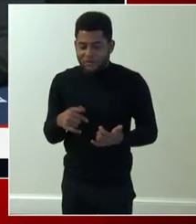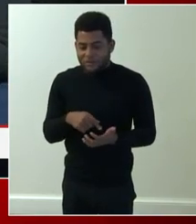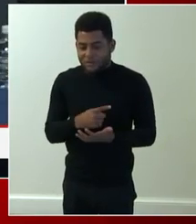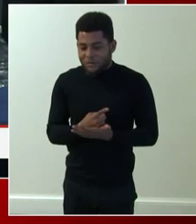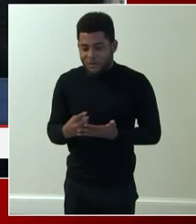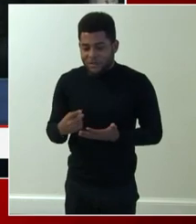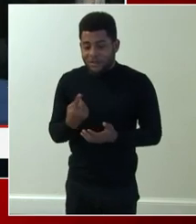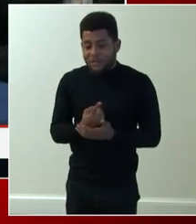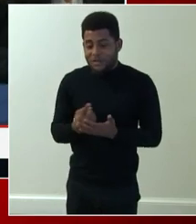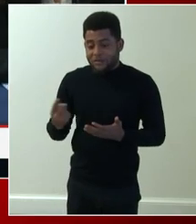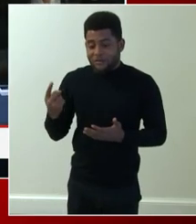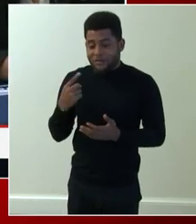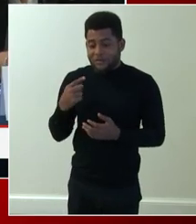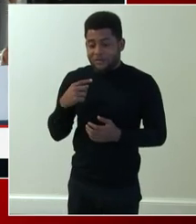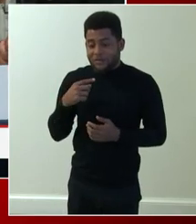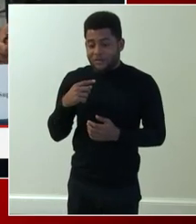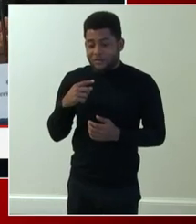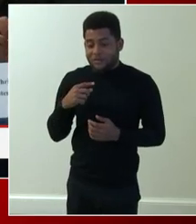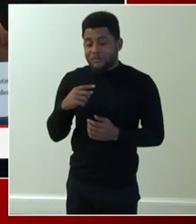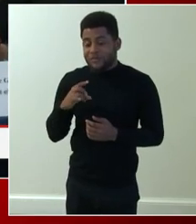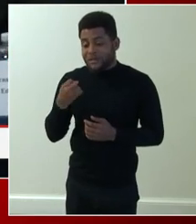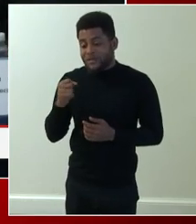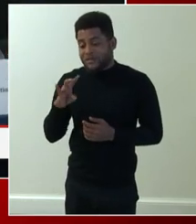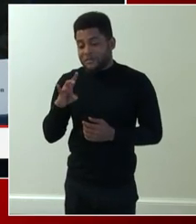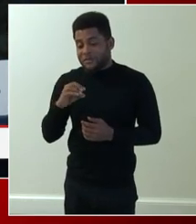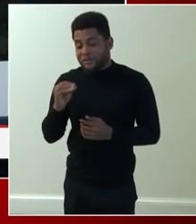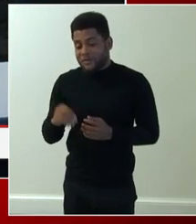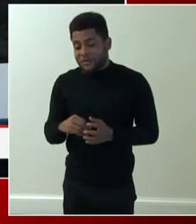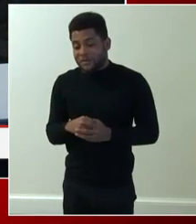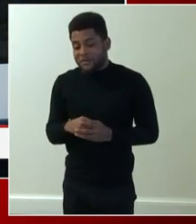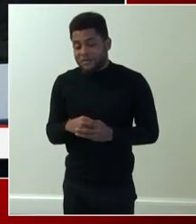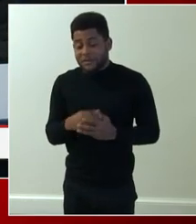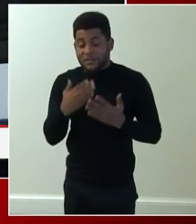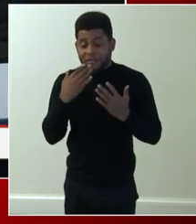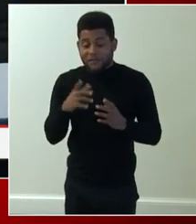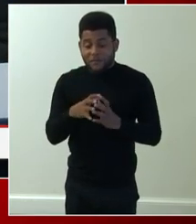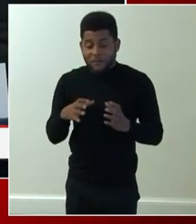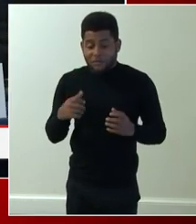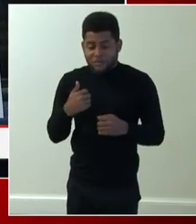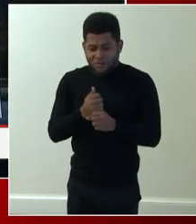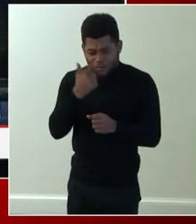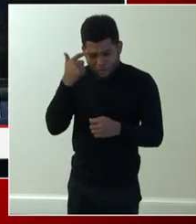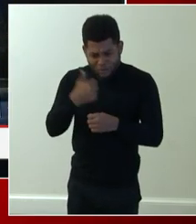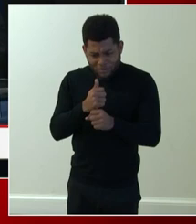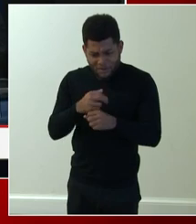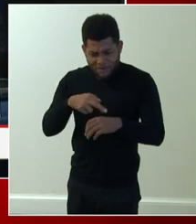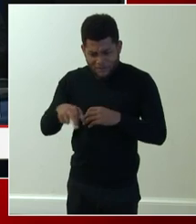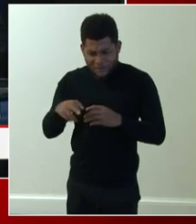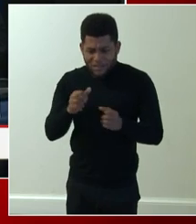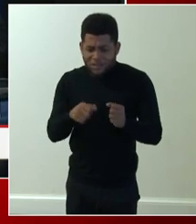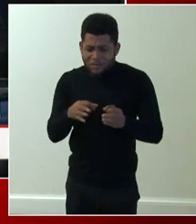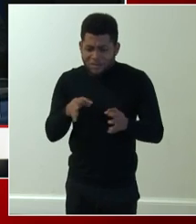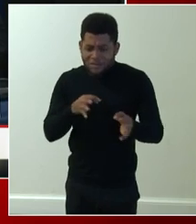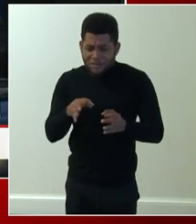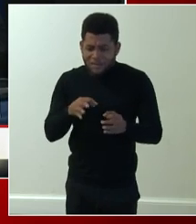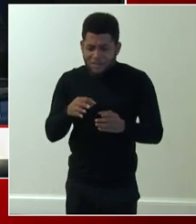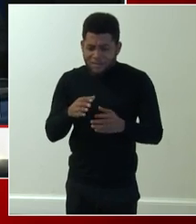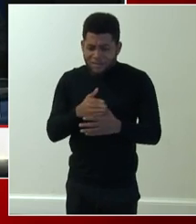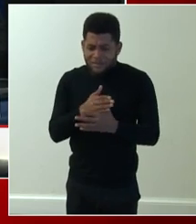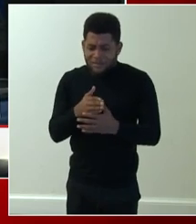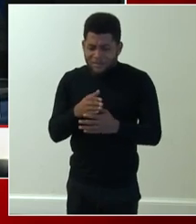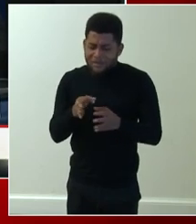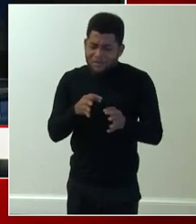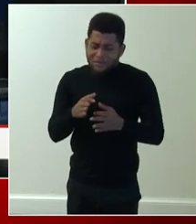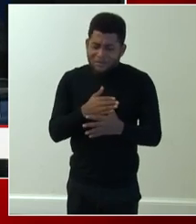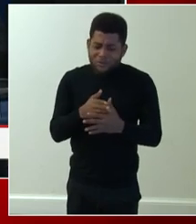at 17%. 17%? Thank you. And because you're making rapid, can you just explain the difference between rapid tests and PCR, like